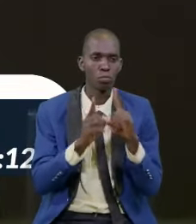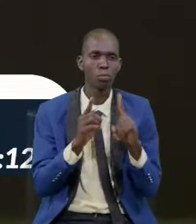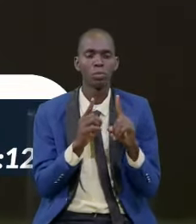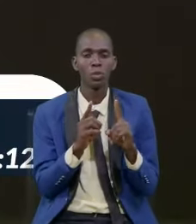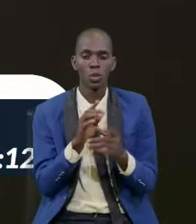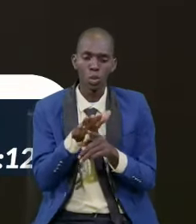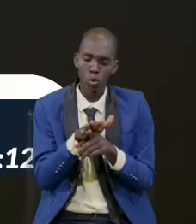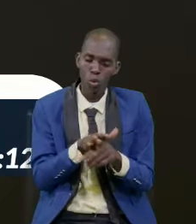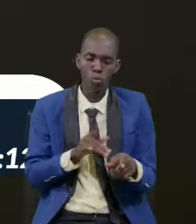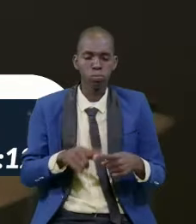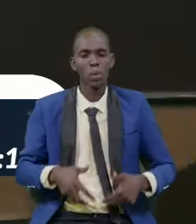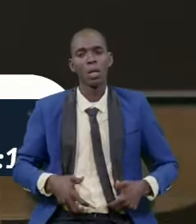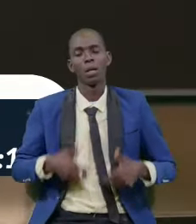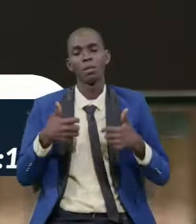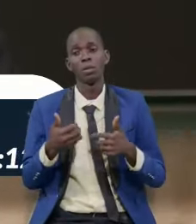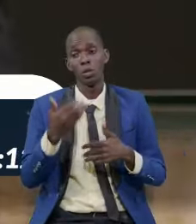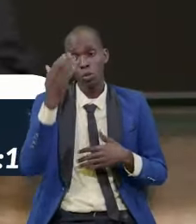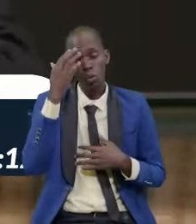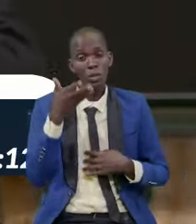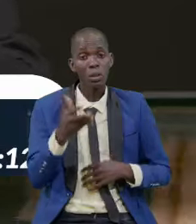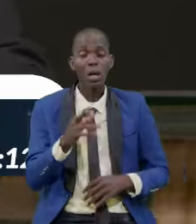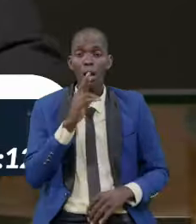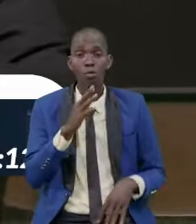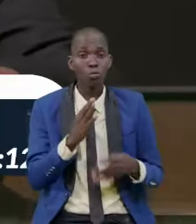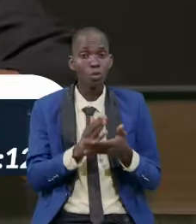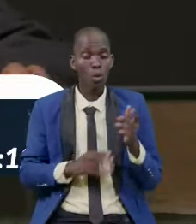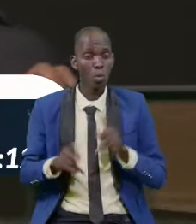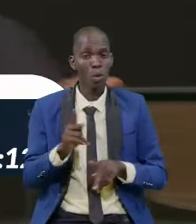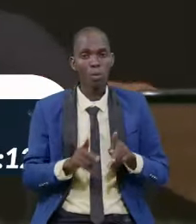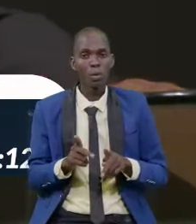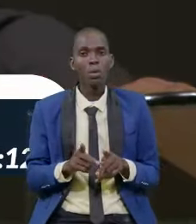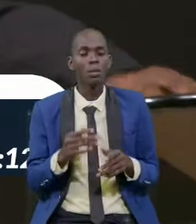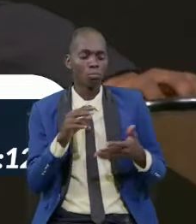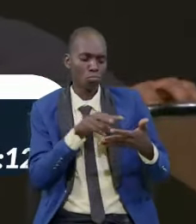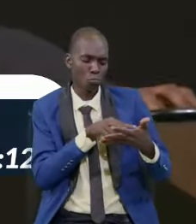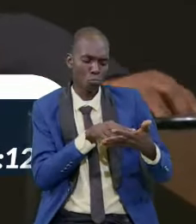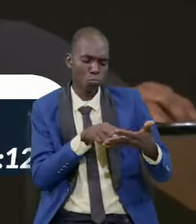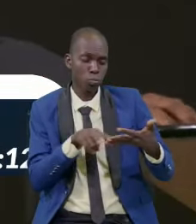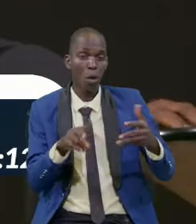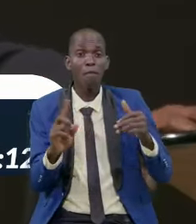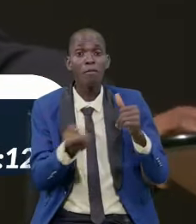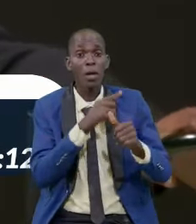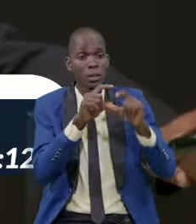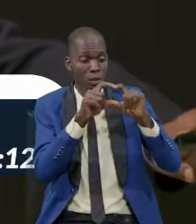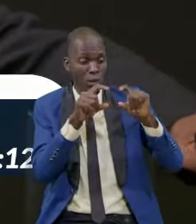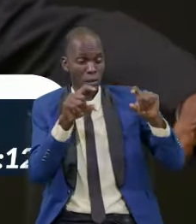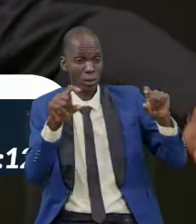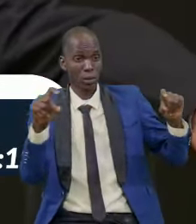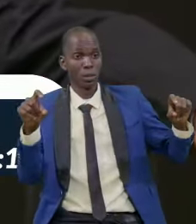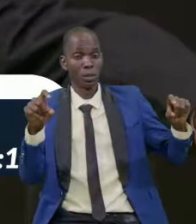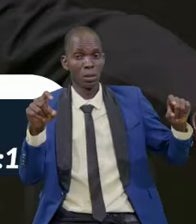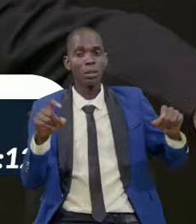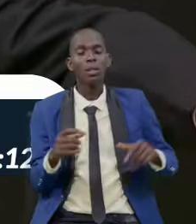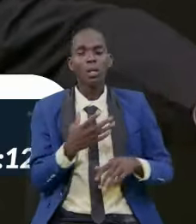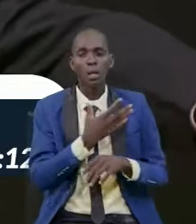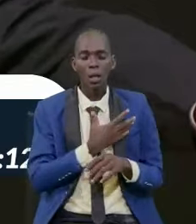slow to wrath. There are people, they've heard the first part of a sentence, they've heard the first paragraph